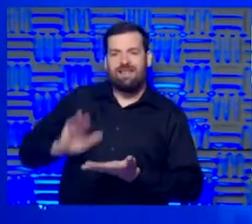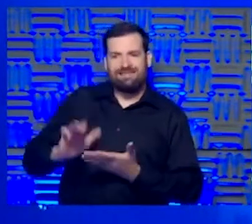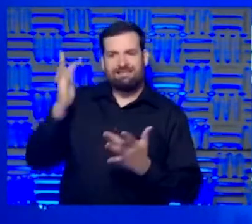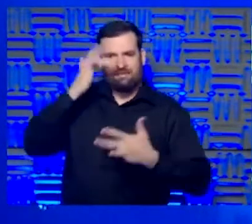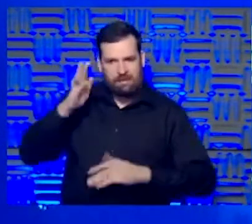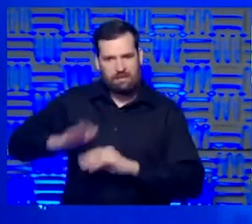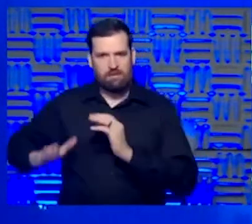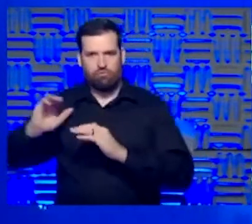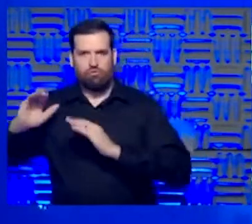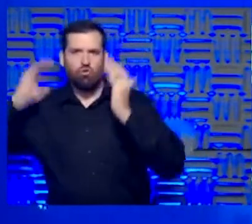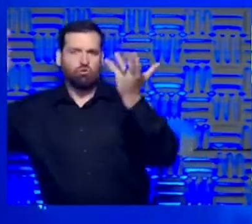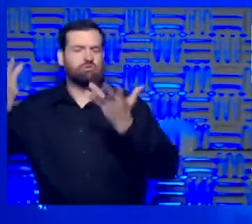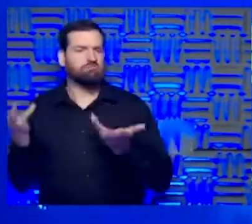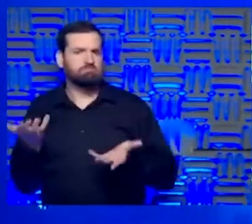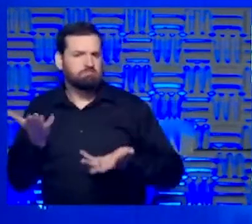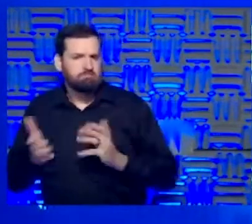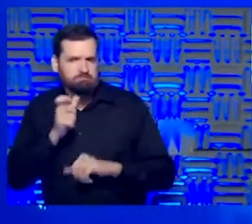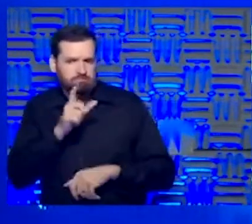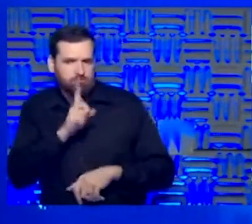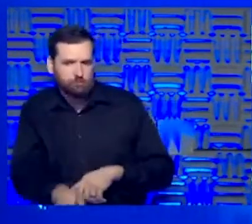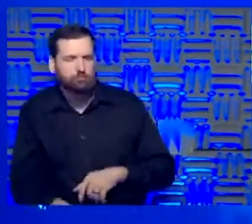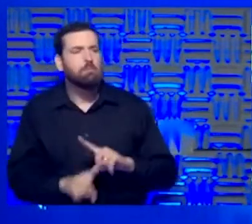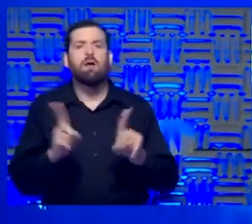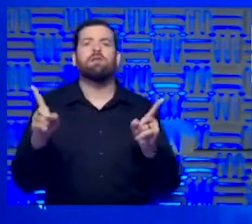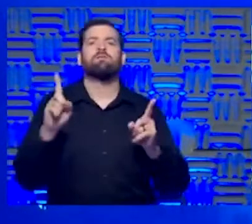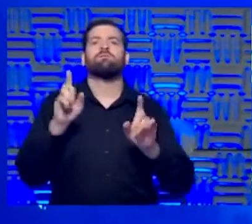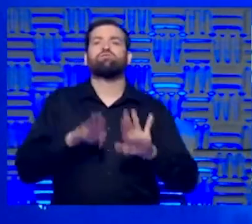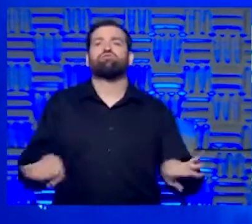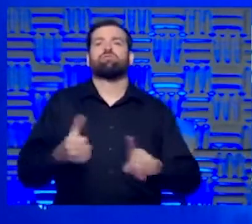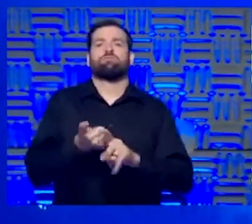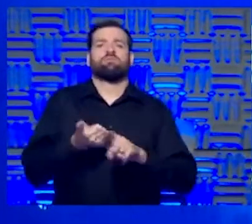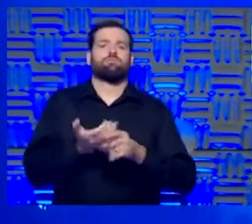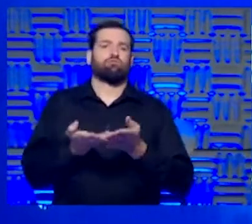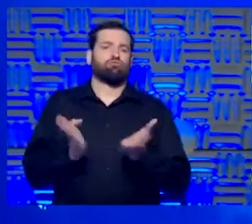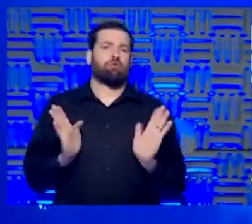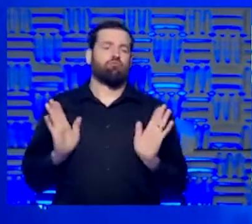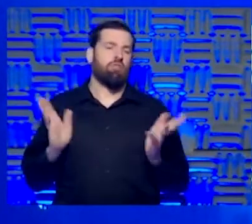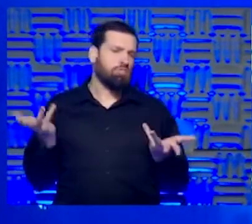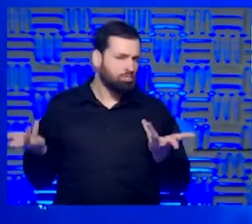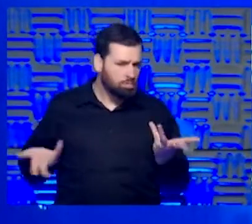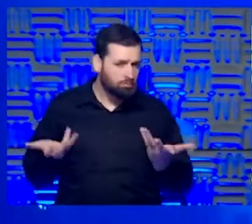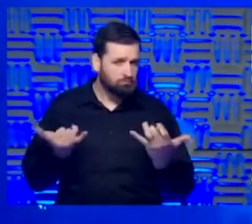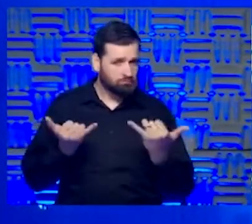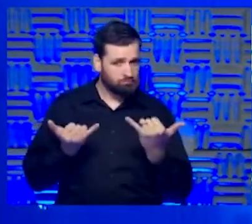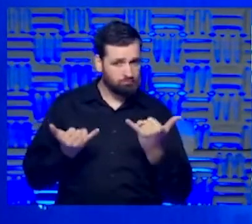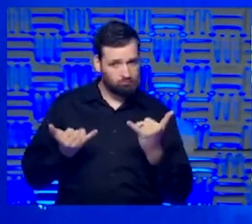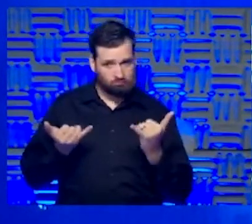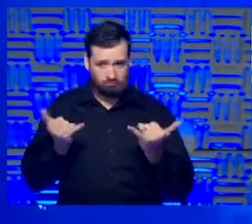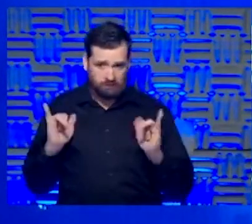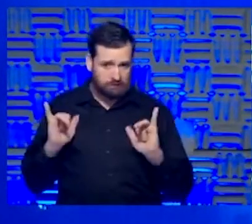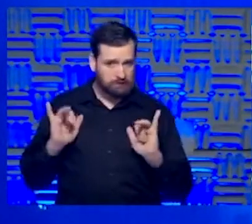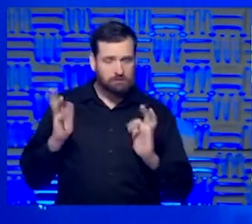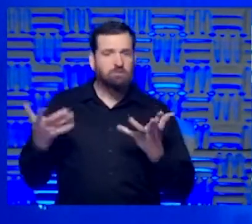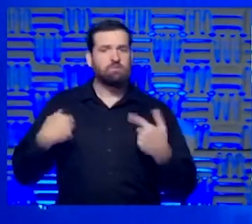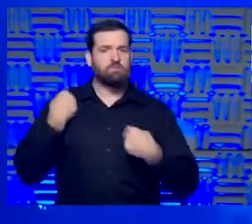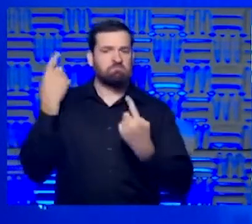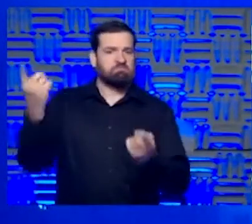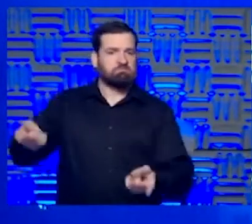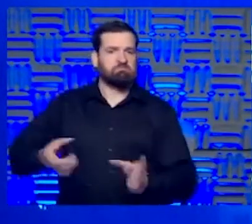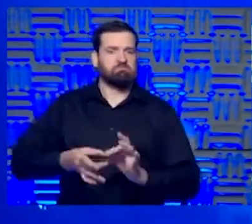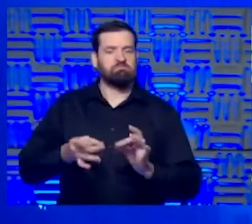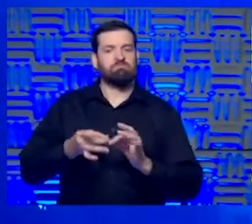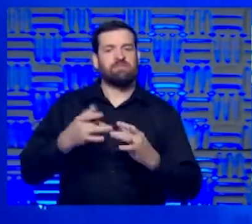always be true. Talk to us a little bit about how are children in general doing with this? Is it still, we've been saying that it's often